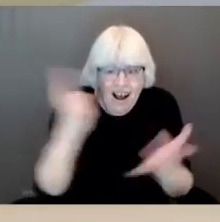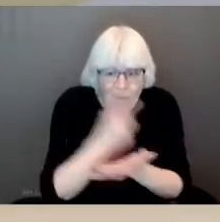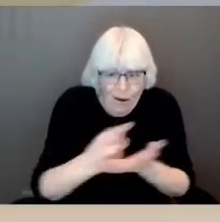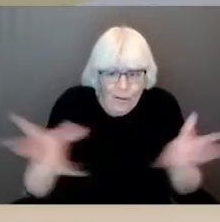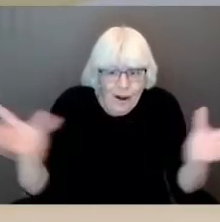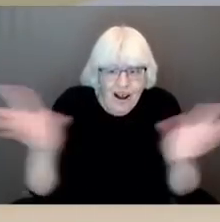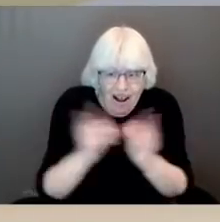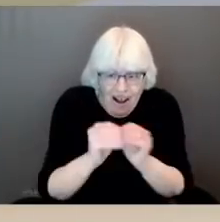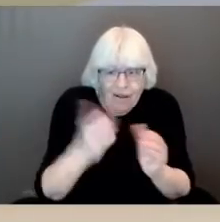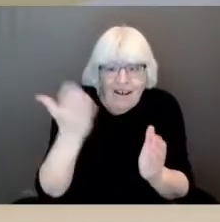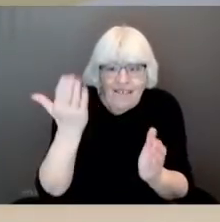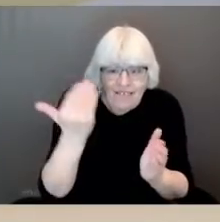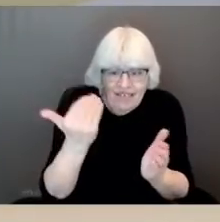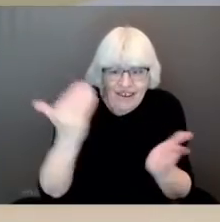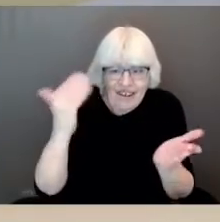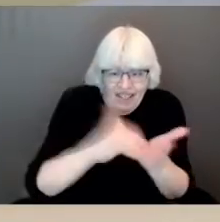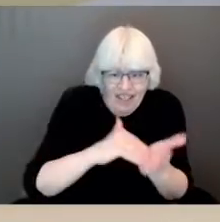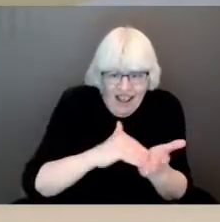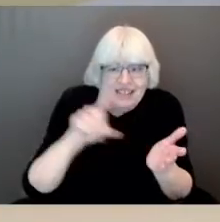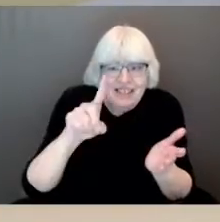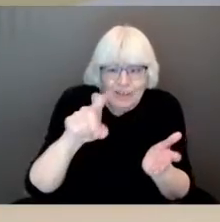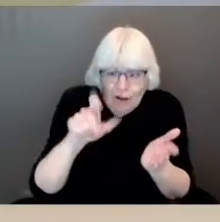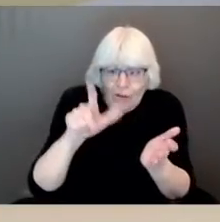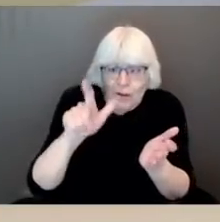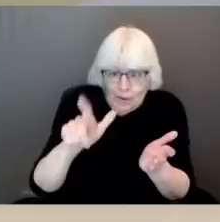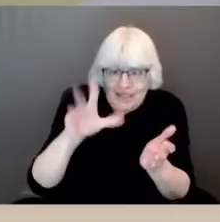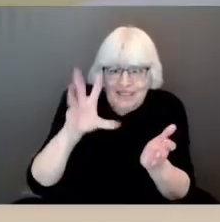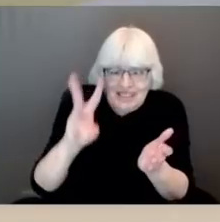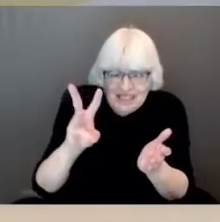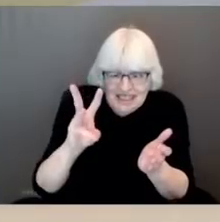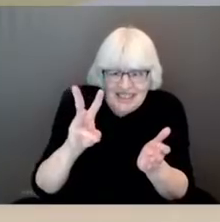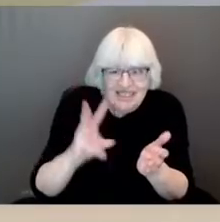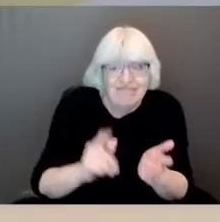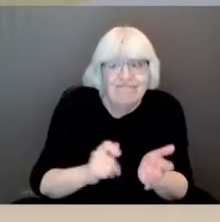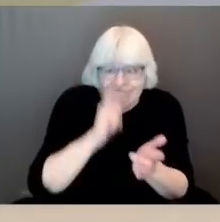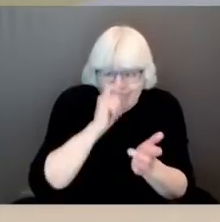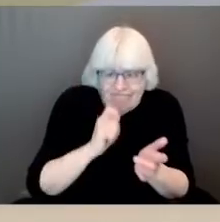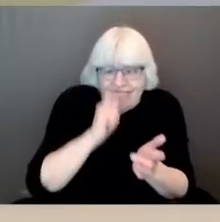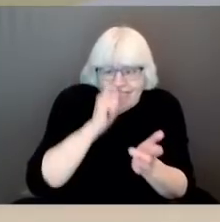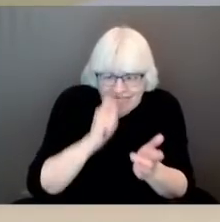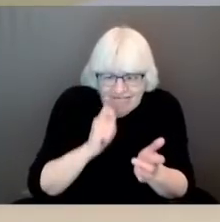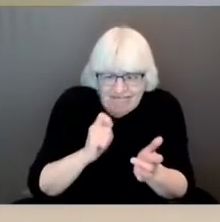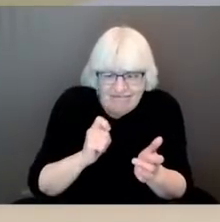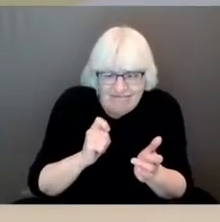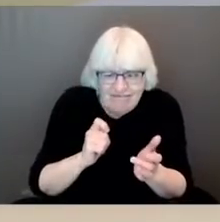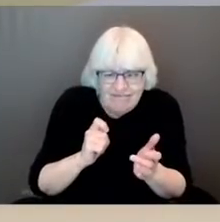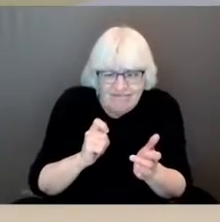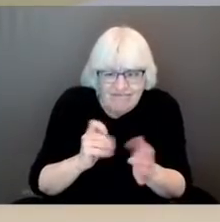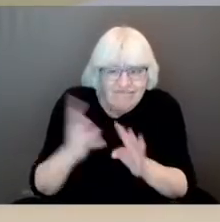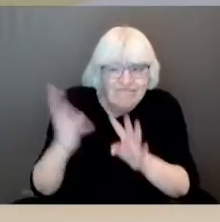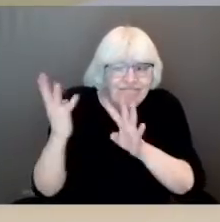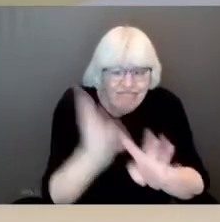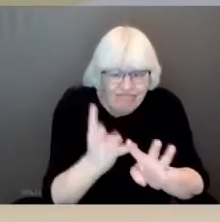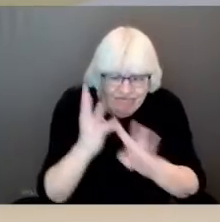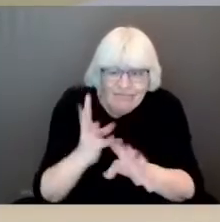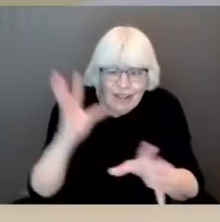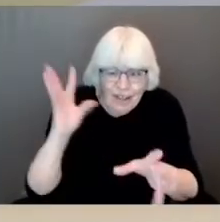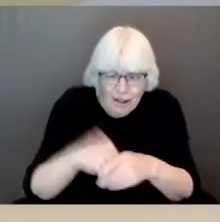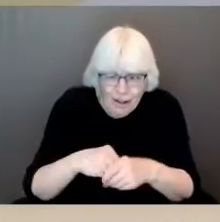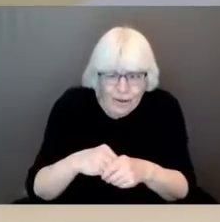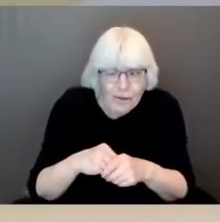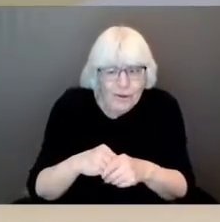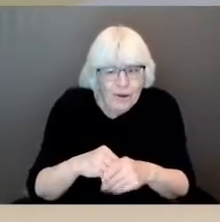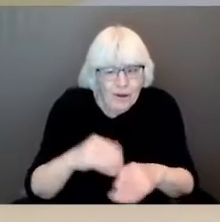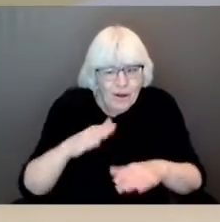15,126 point of care, or those rapid tests, which include our point of entry, and another